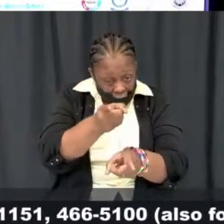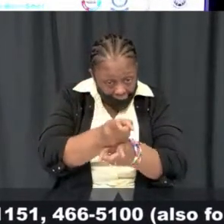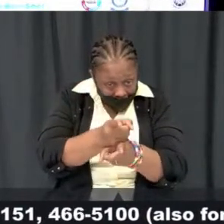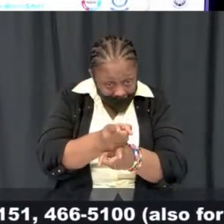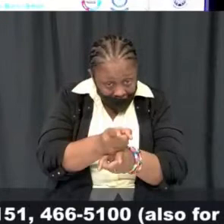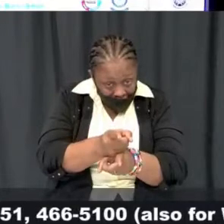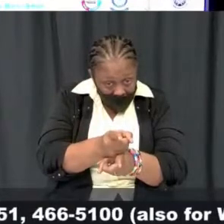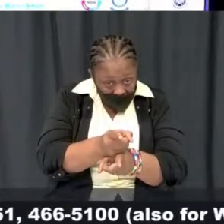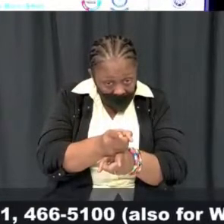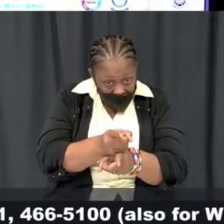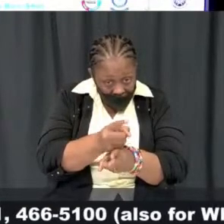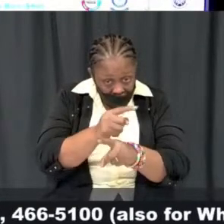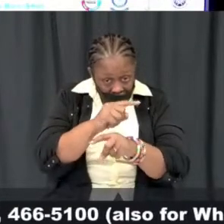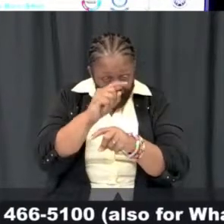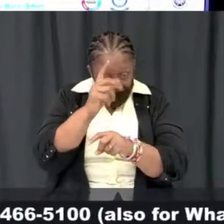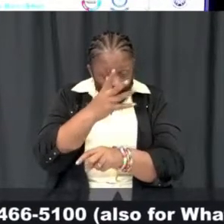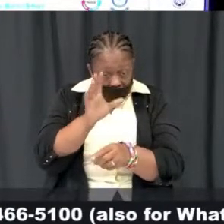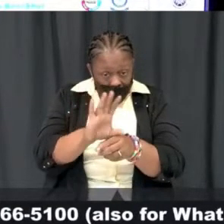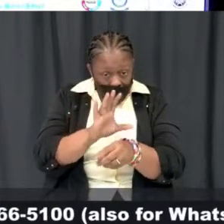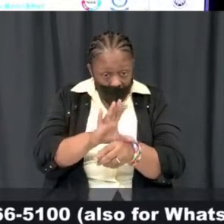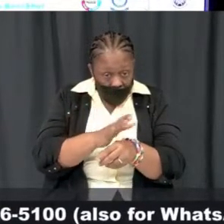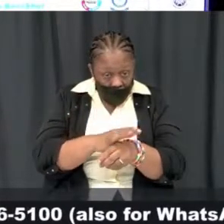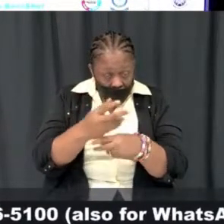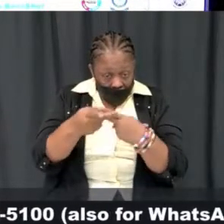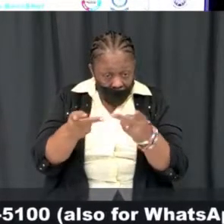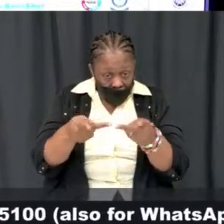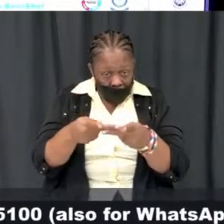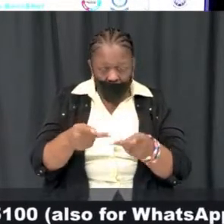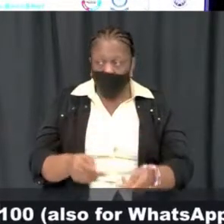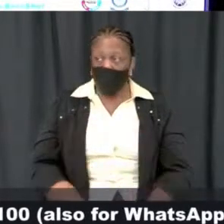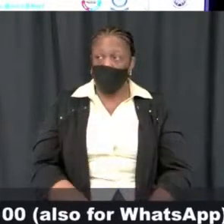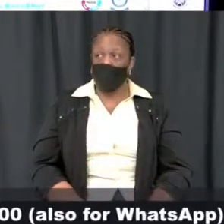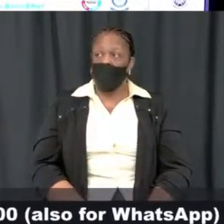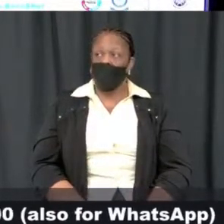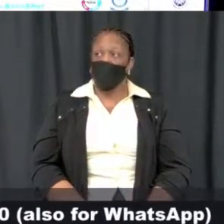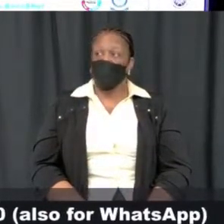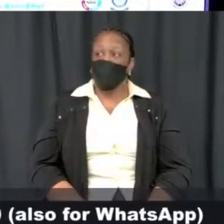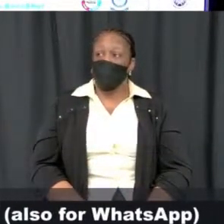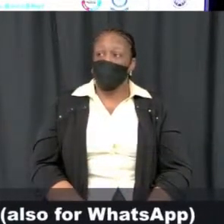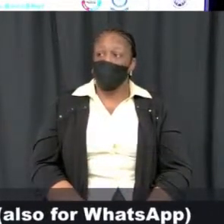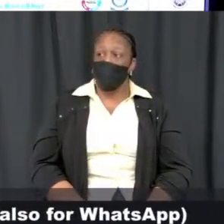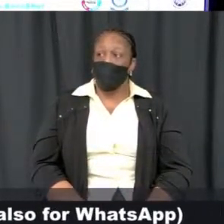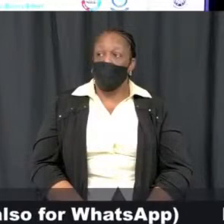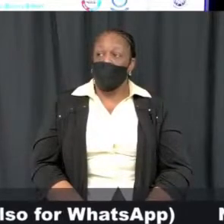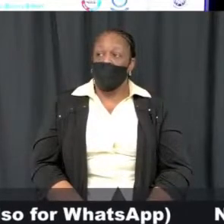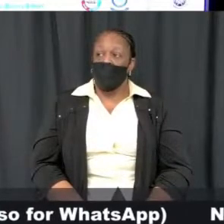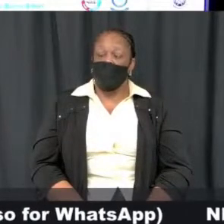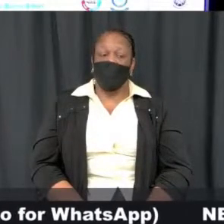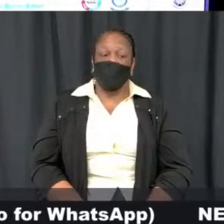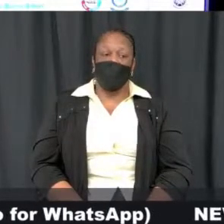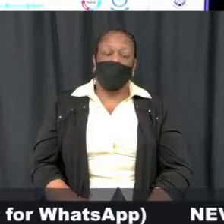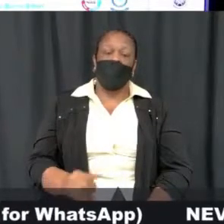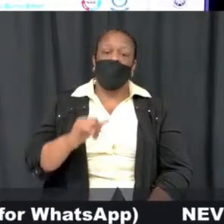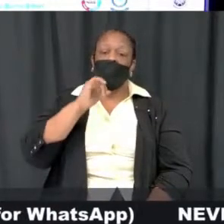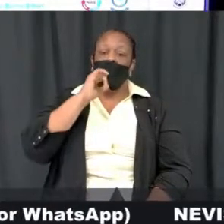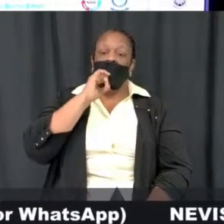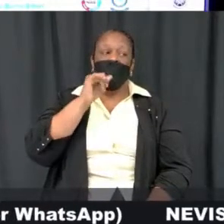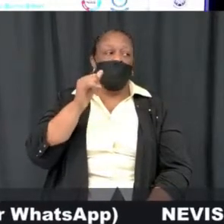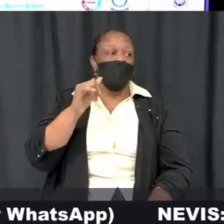done. Being fully vaccinated, though, doesn't mean that you can walk in front of a bus and not